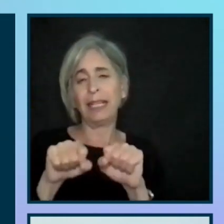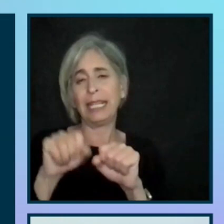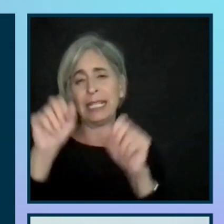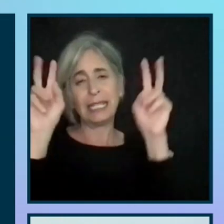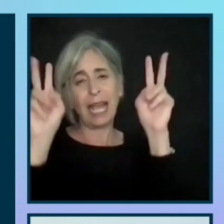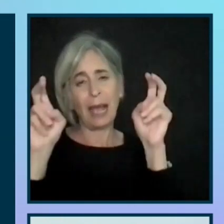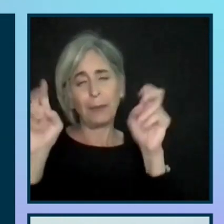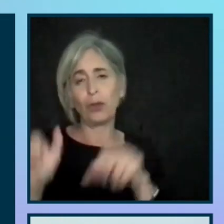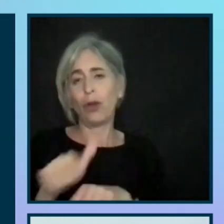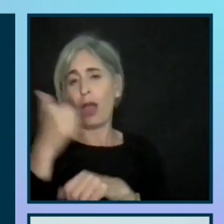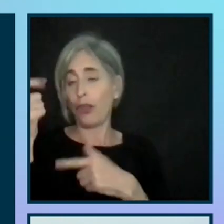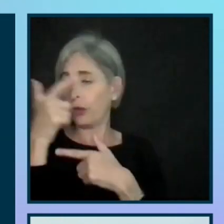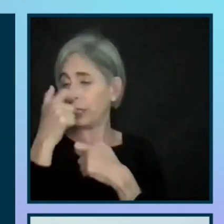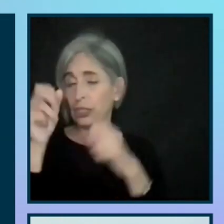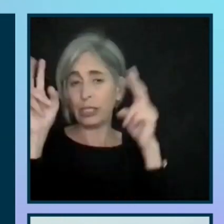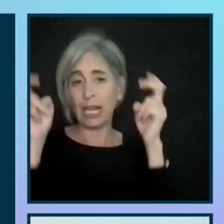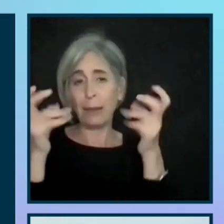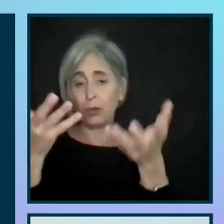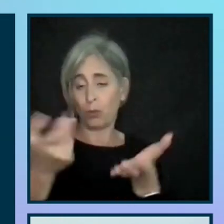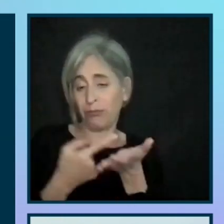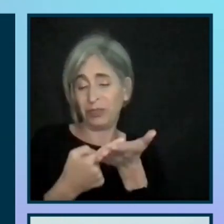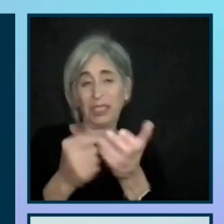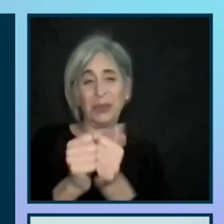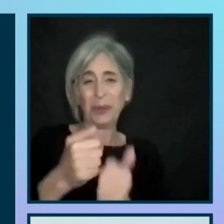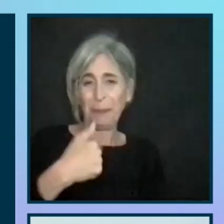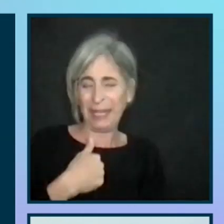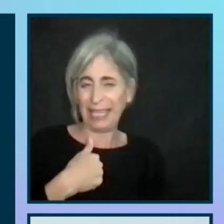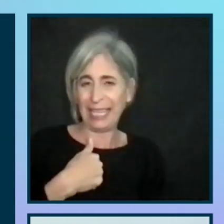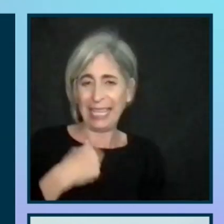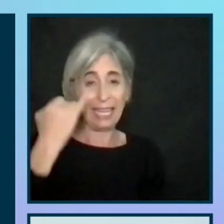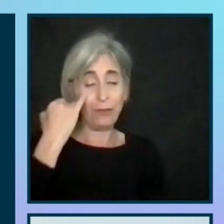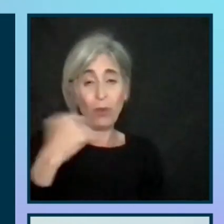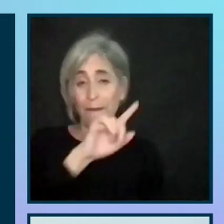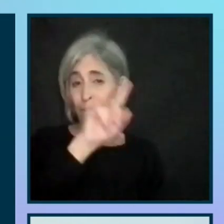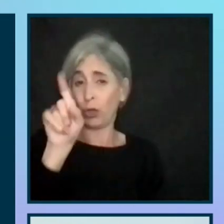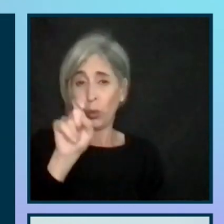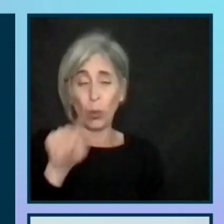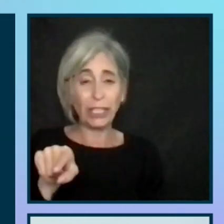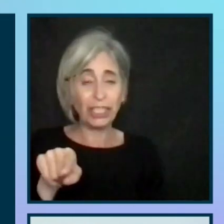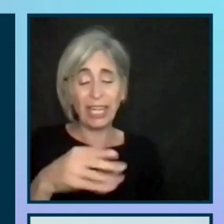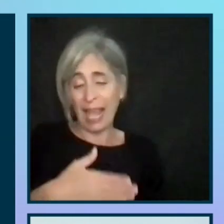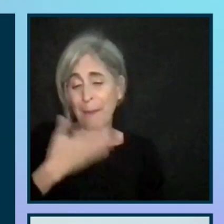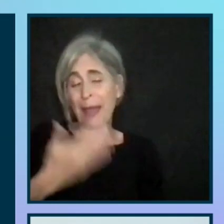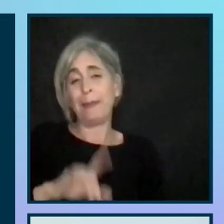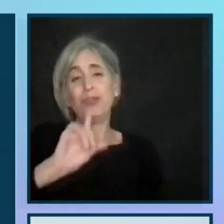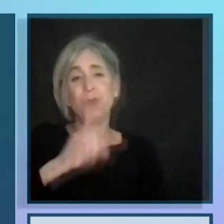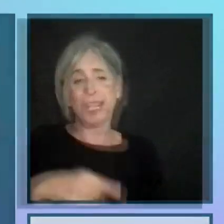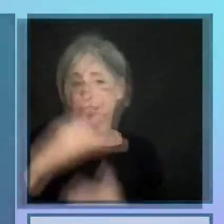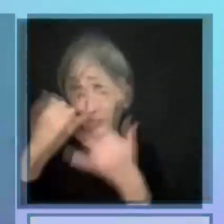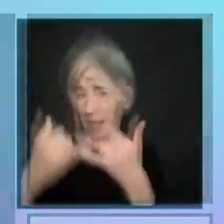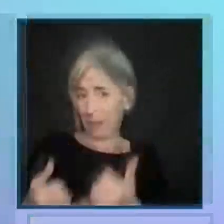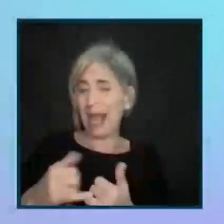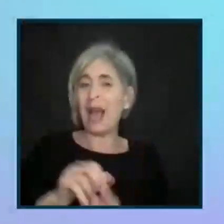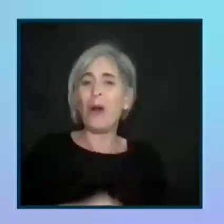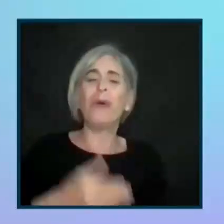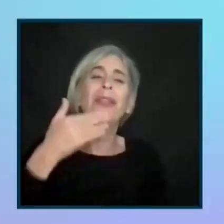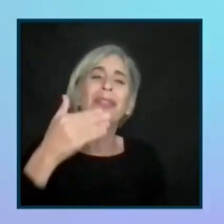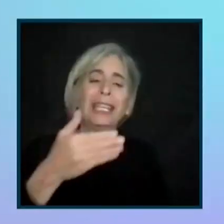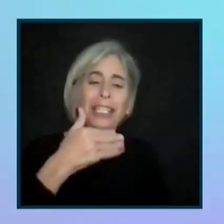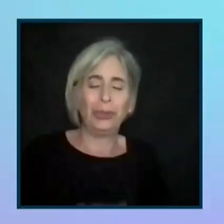other interesting topics that you want to discuss. And if you have questions, I'm happy to answer them now. Thank you.